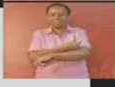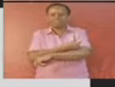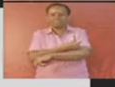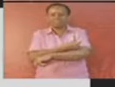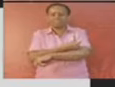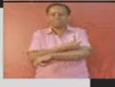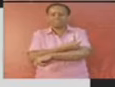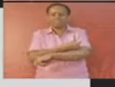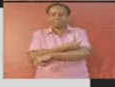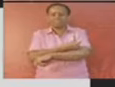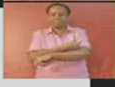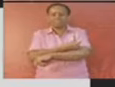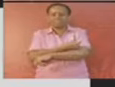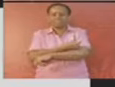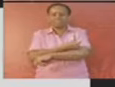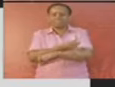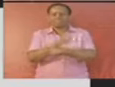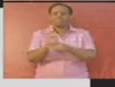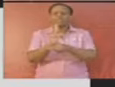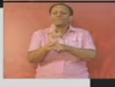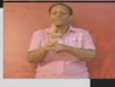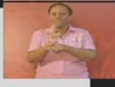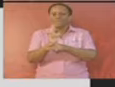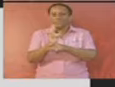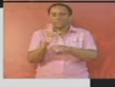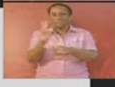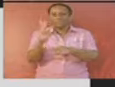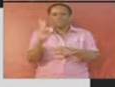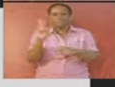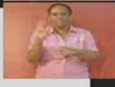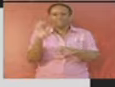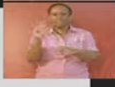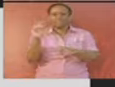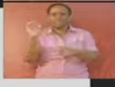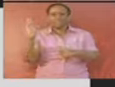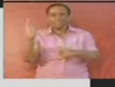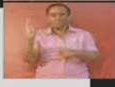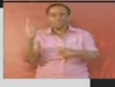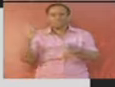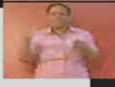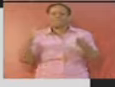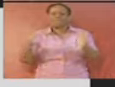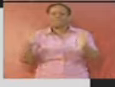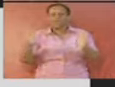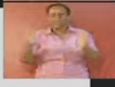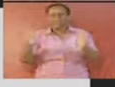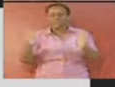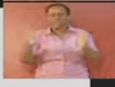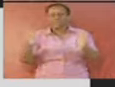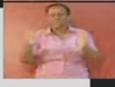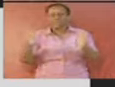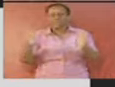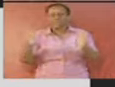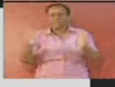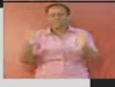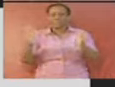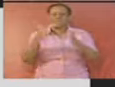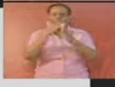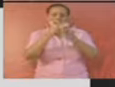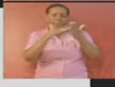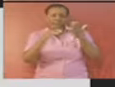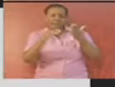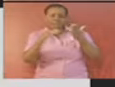or another pathogen to bring it into the body. So it's a portion of the RNA that comes in, and you develop immunity based on that